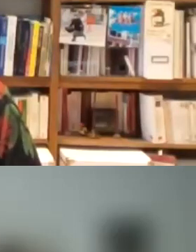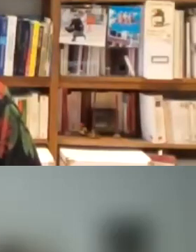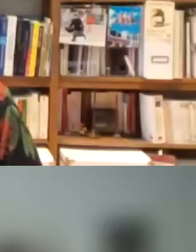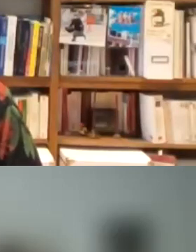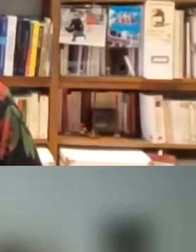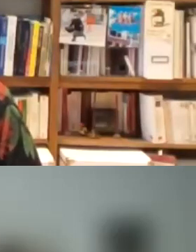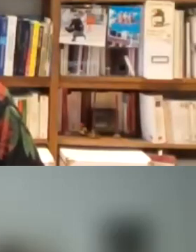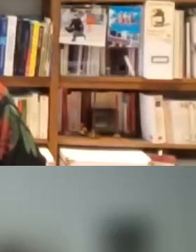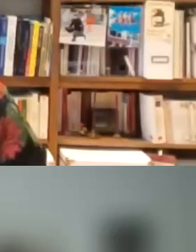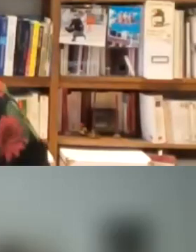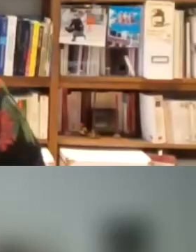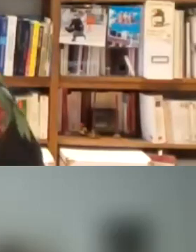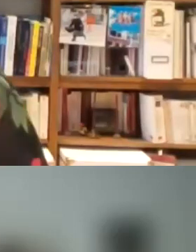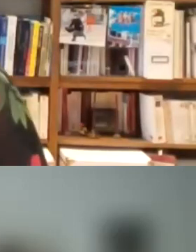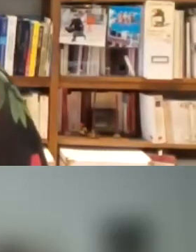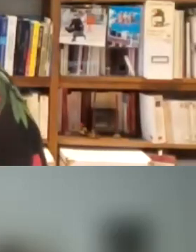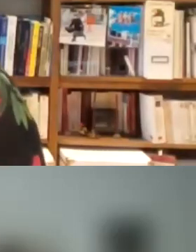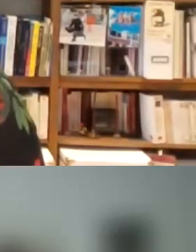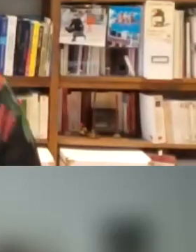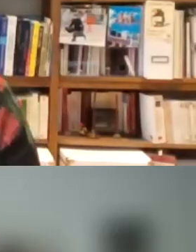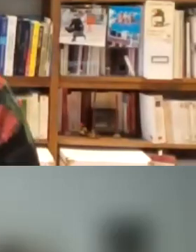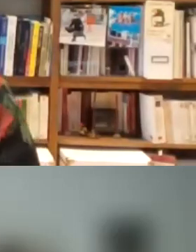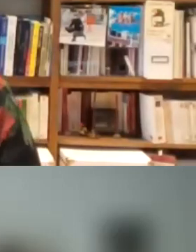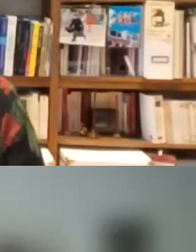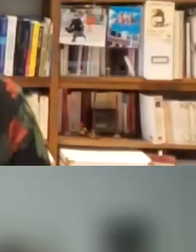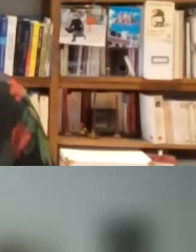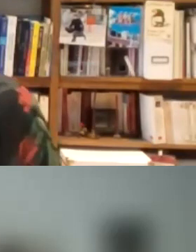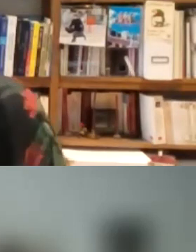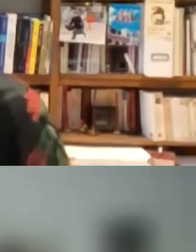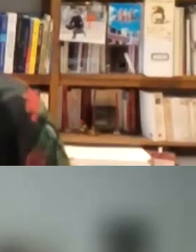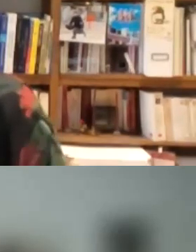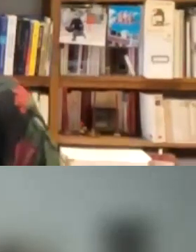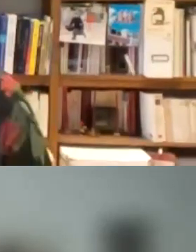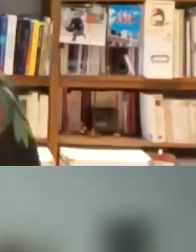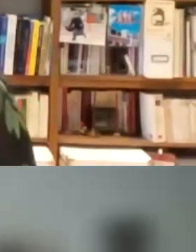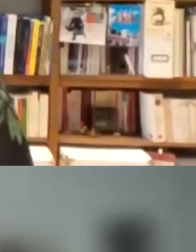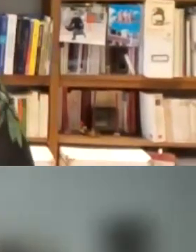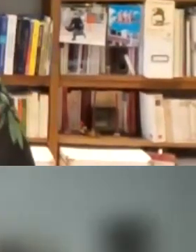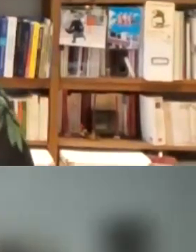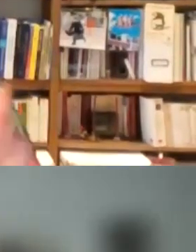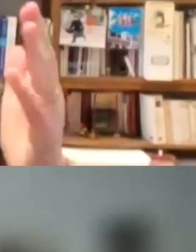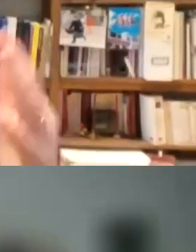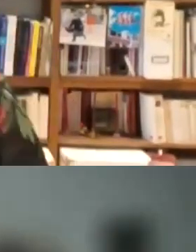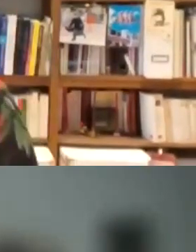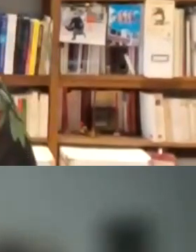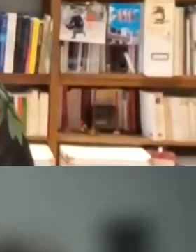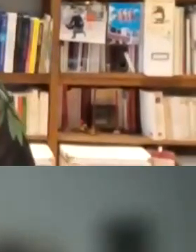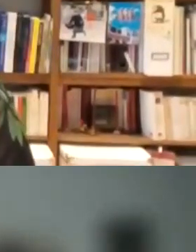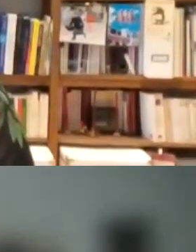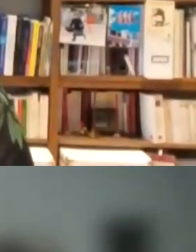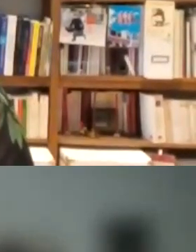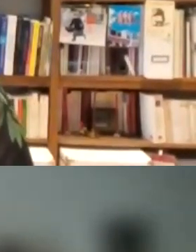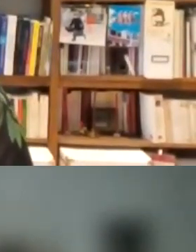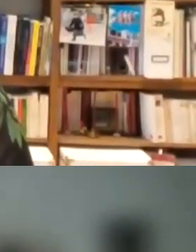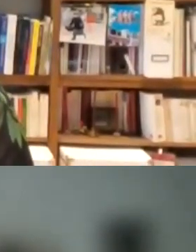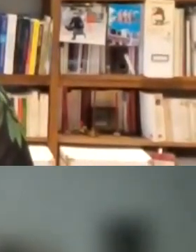to participate in the activities because it's not mandatory to participate in the activities in those places and perchance. So people